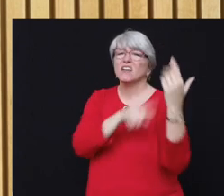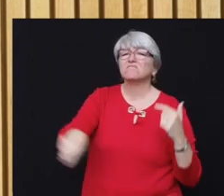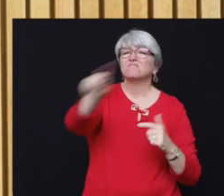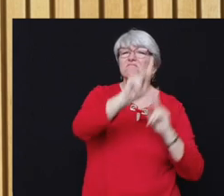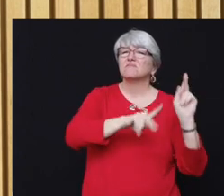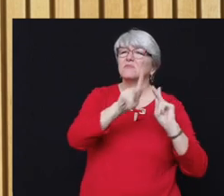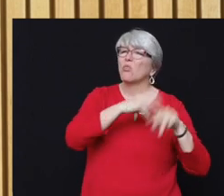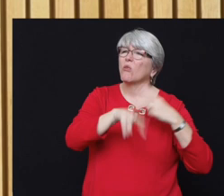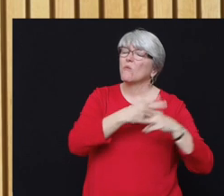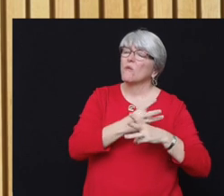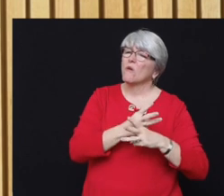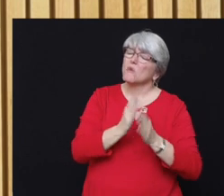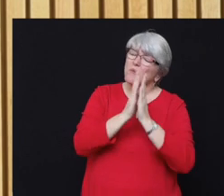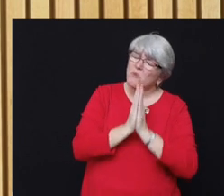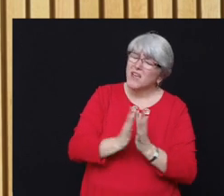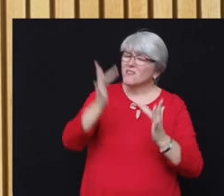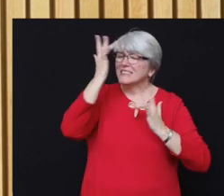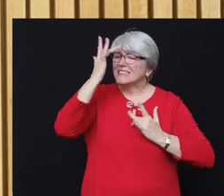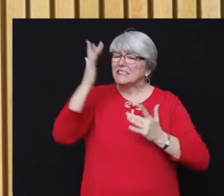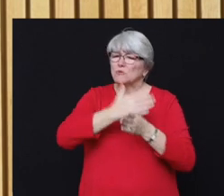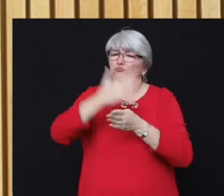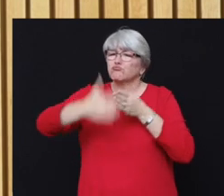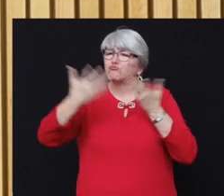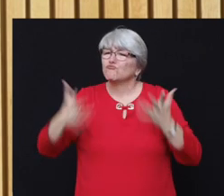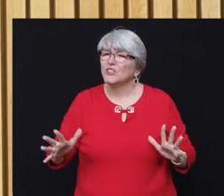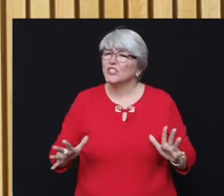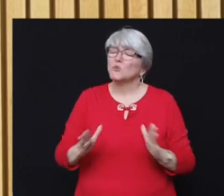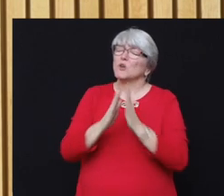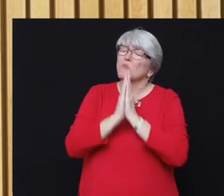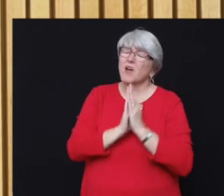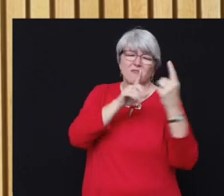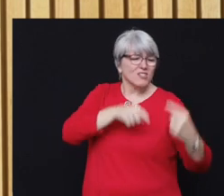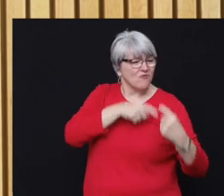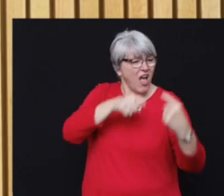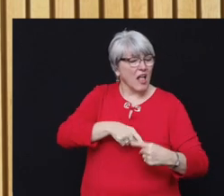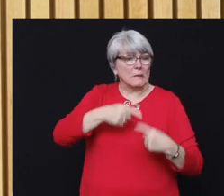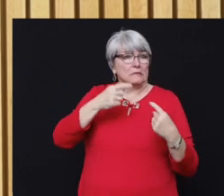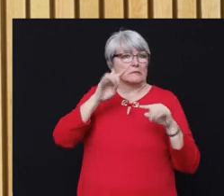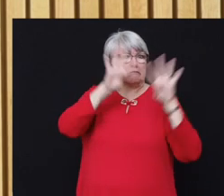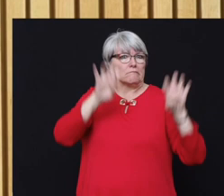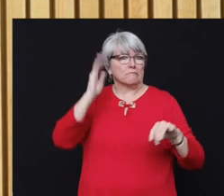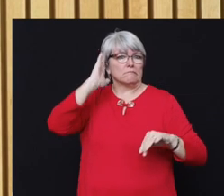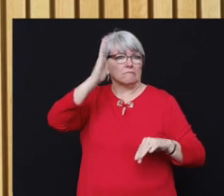can pray for the sicknesses to come to an end. We can pray for the struggles of uncertainty about the future.